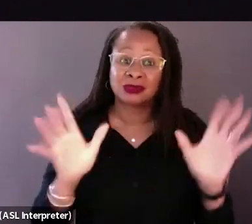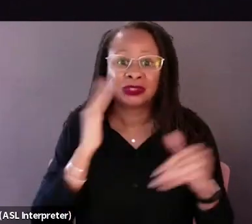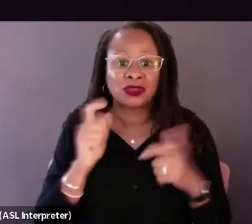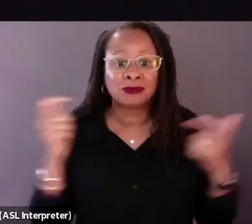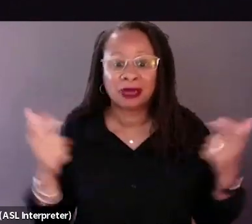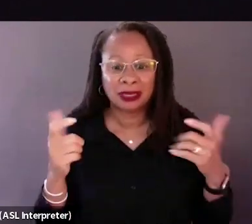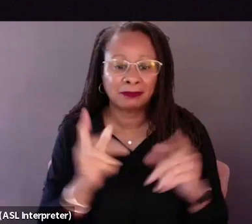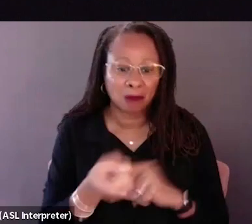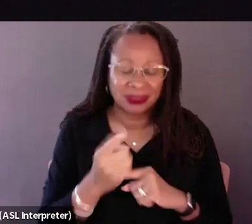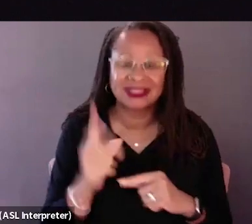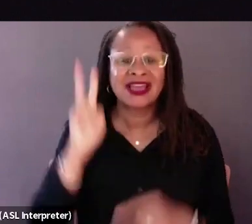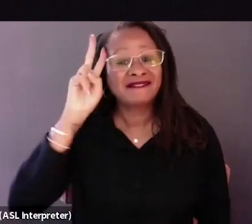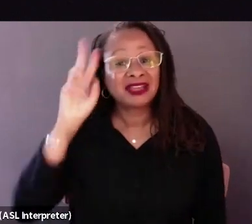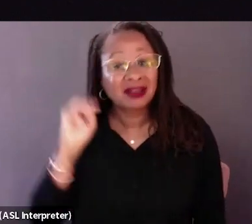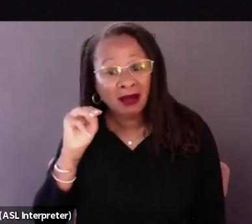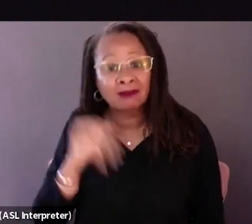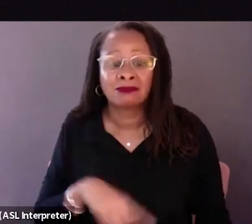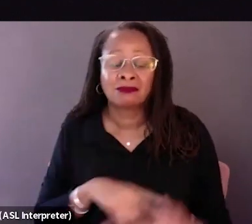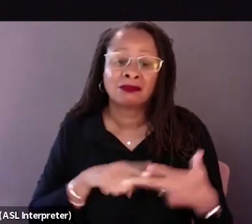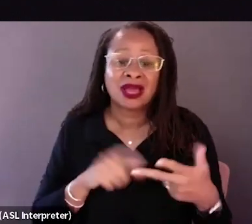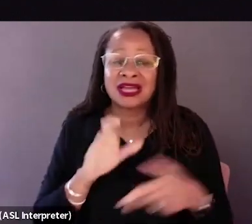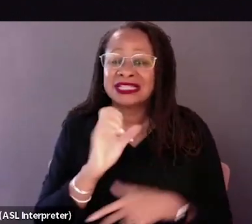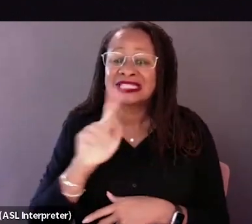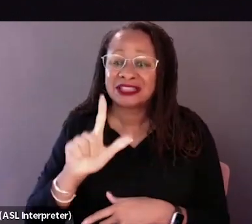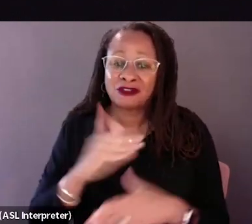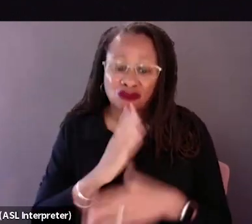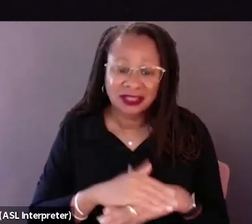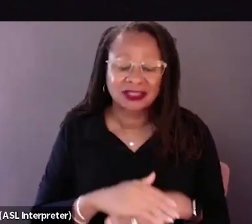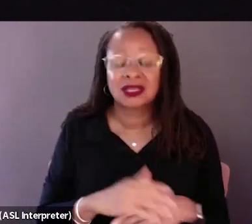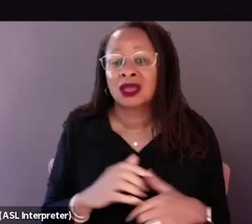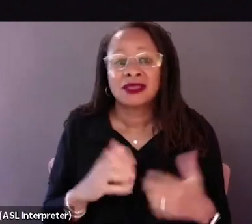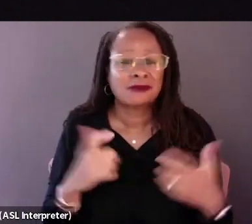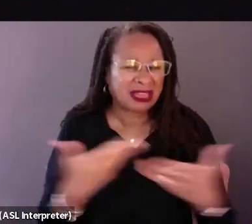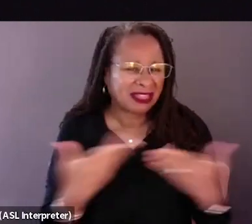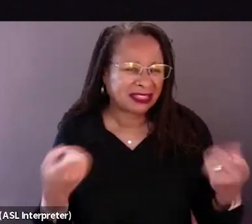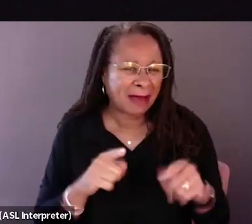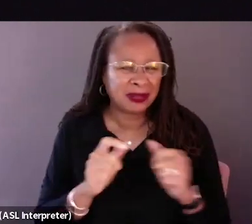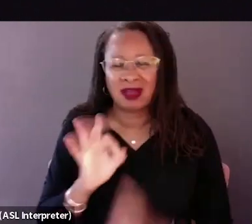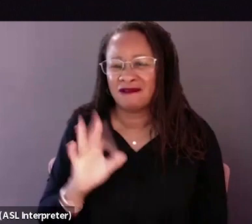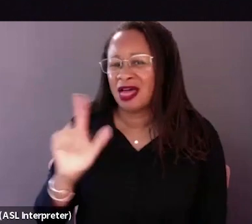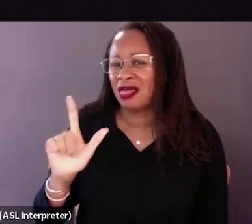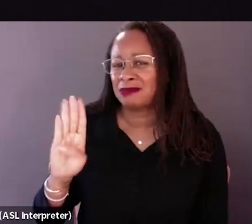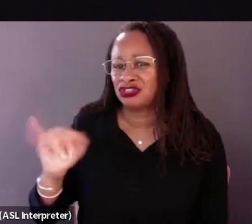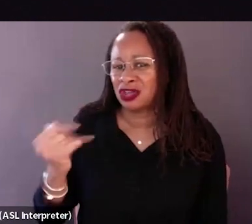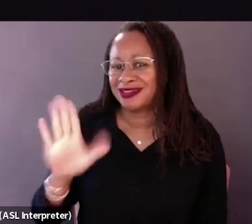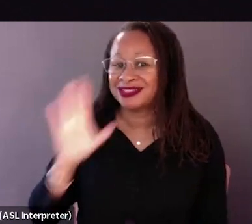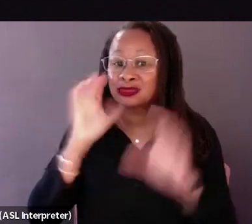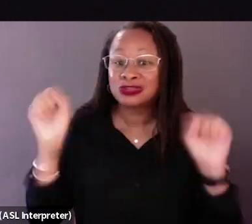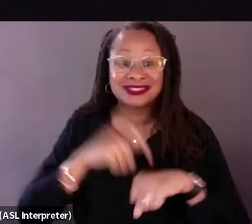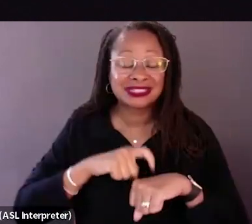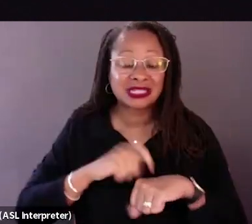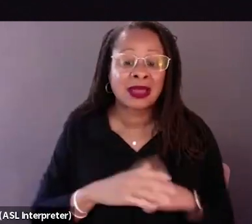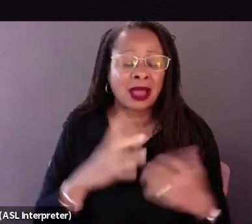knew Vietnam, we knew civil rights, we knew the big milestones of LBJ's presidency. But I wanted to, see what else